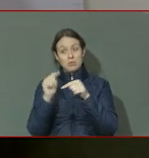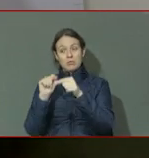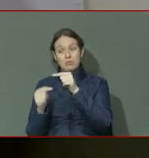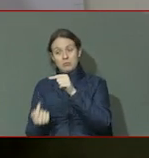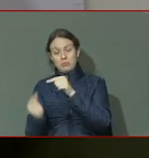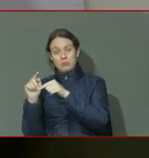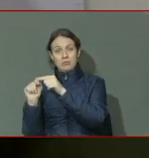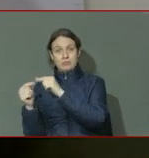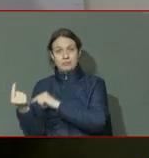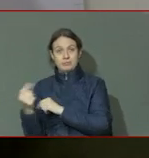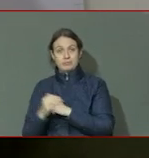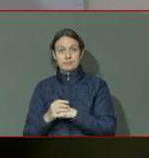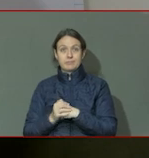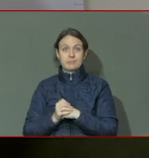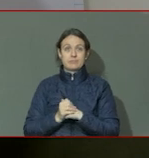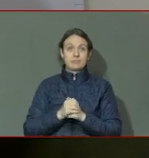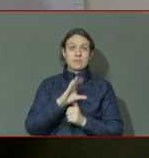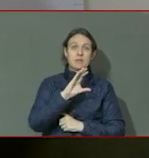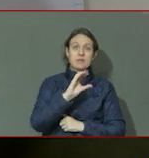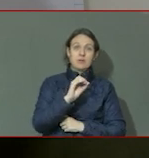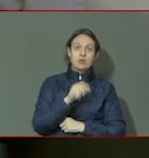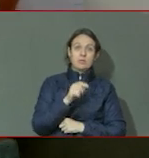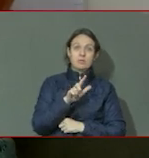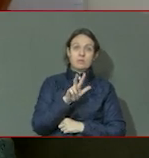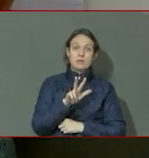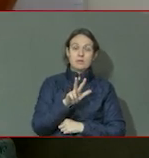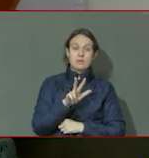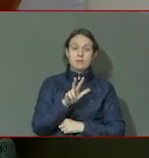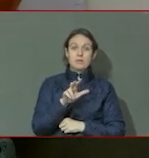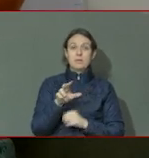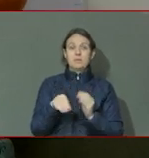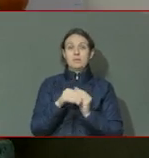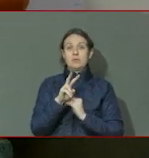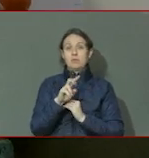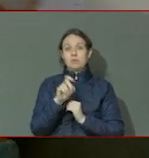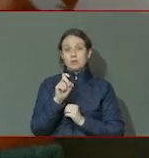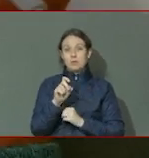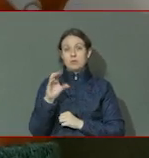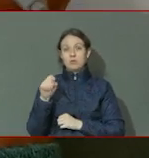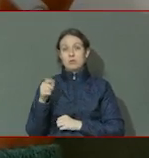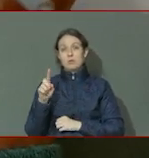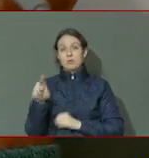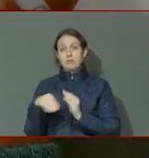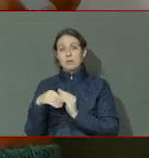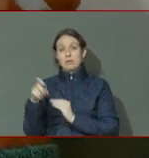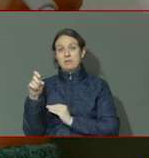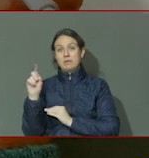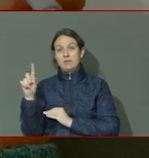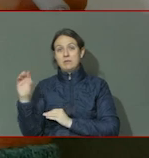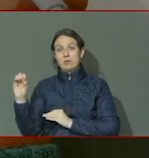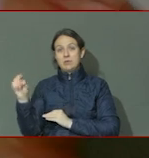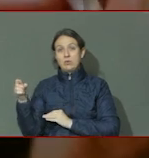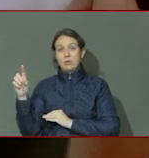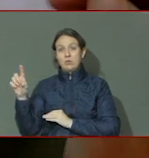important. And then you write 0.78 minus 2x, 0.11 plus x, 0.11